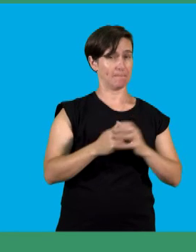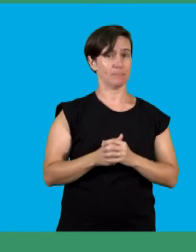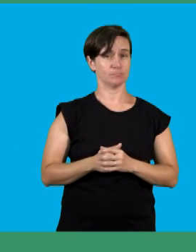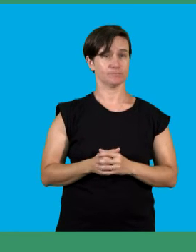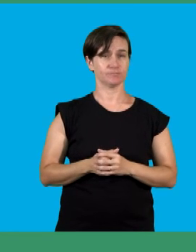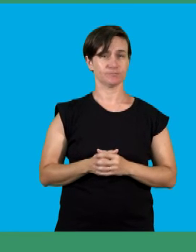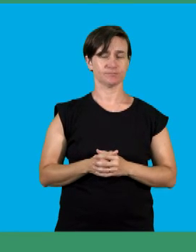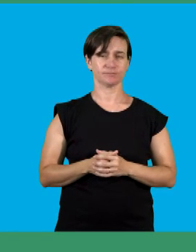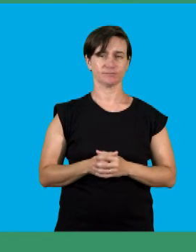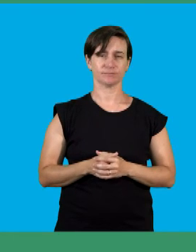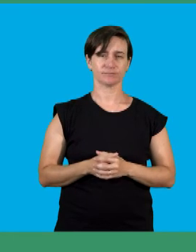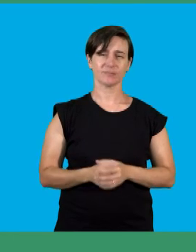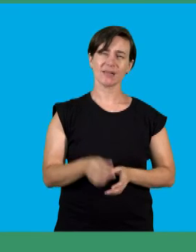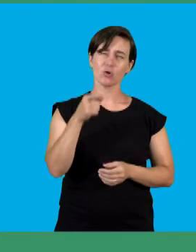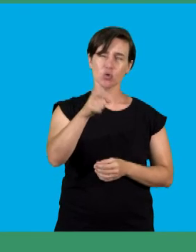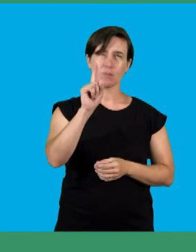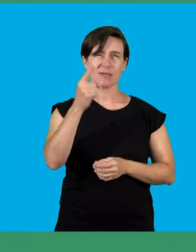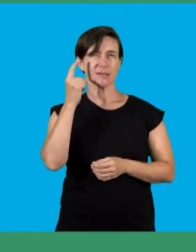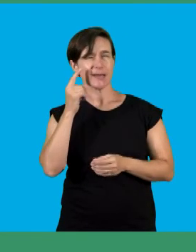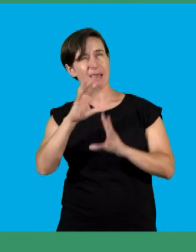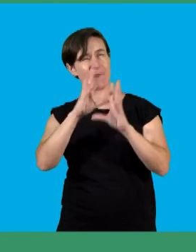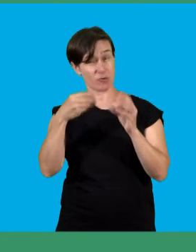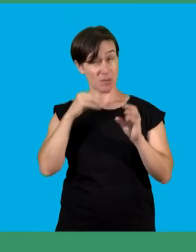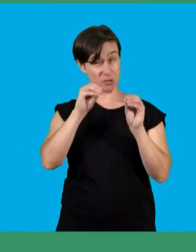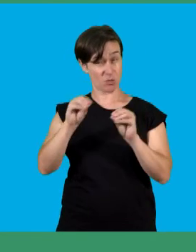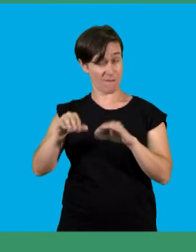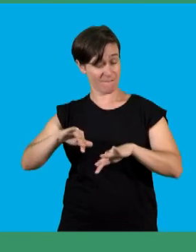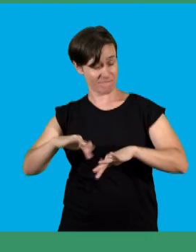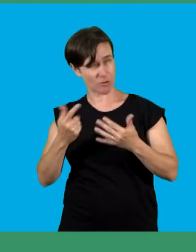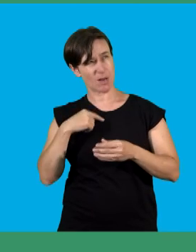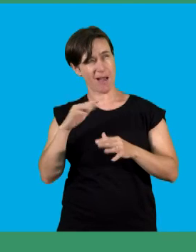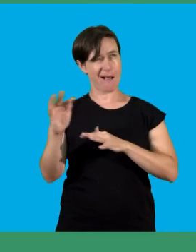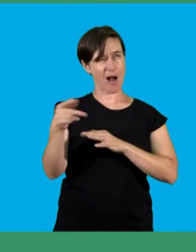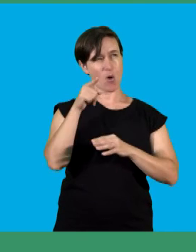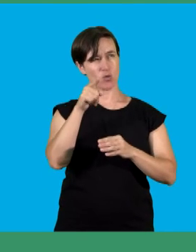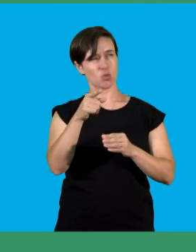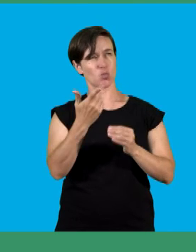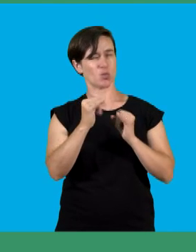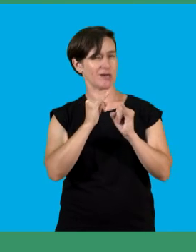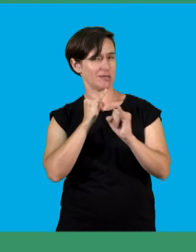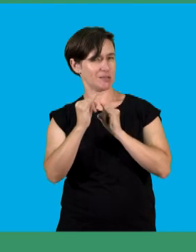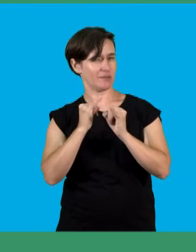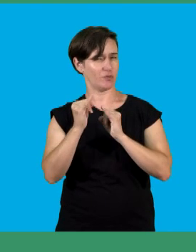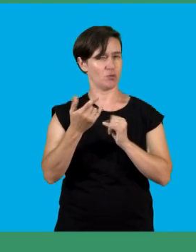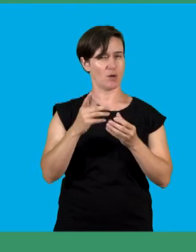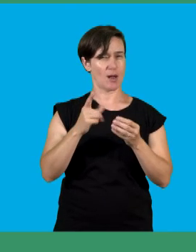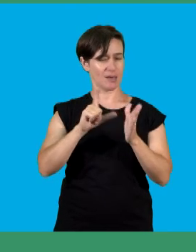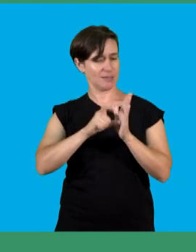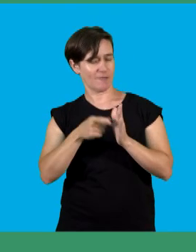your vicinity. So you now need to put all those things that I've taught you into practice to see if you